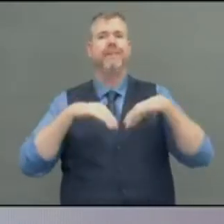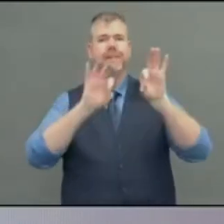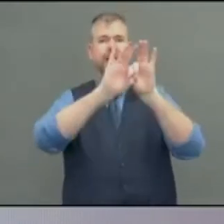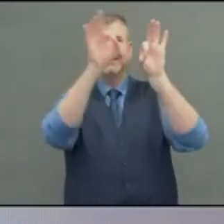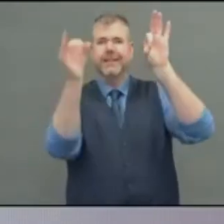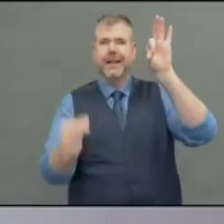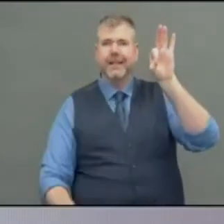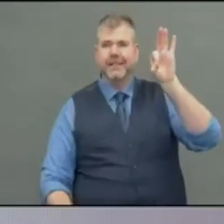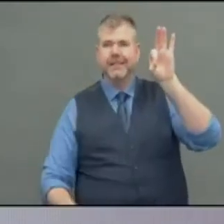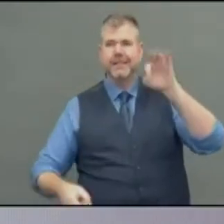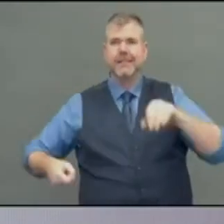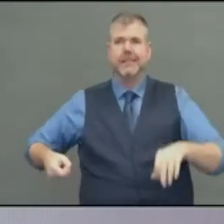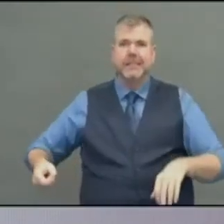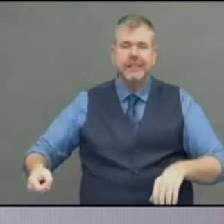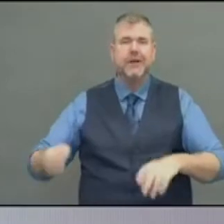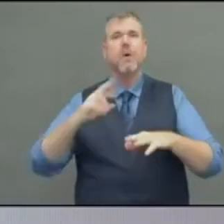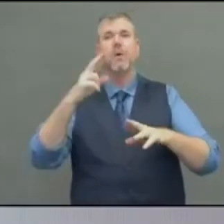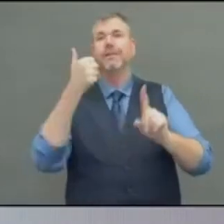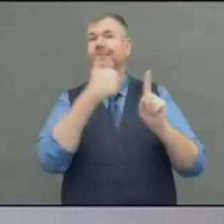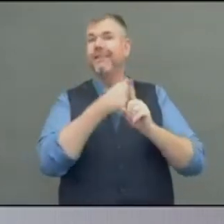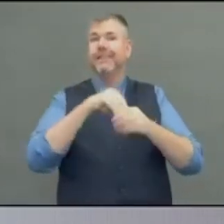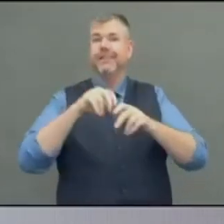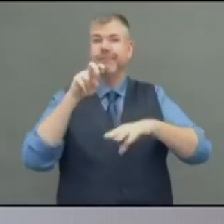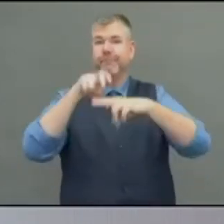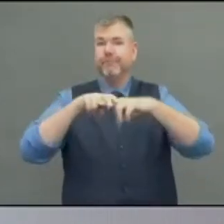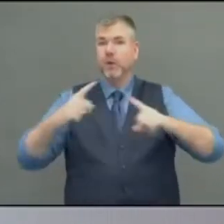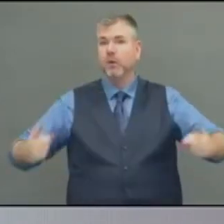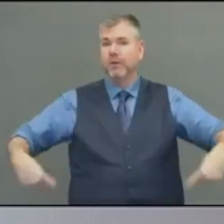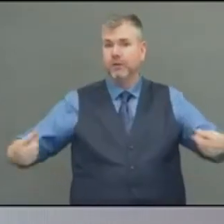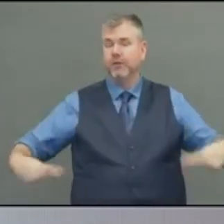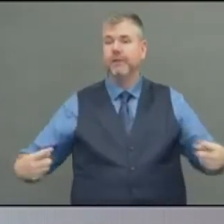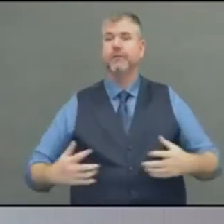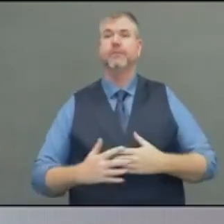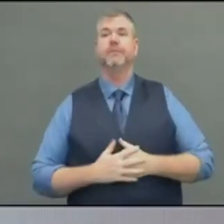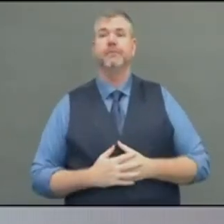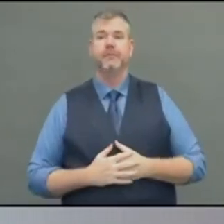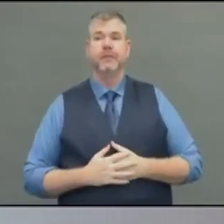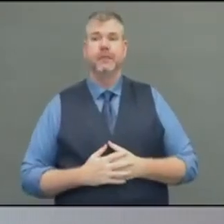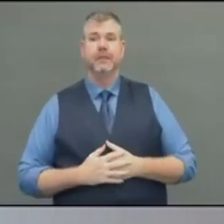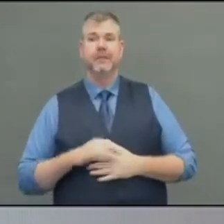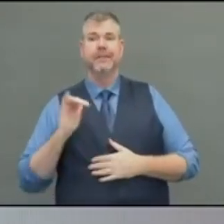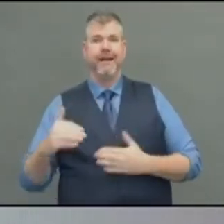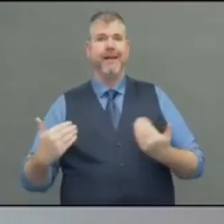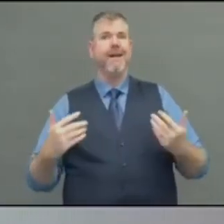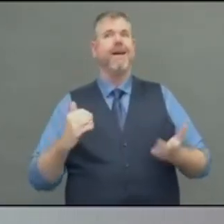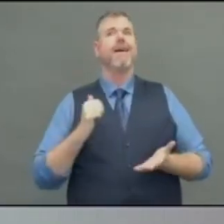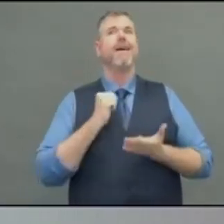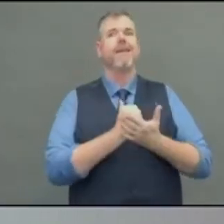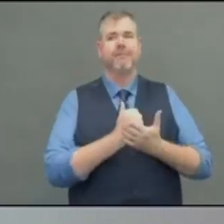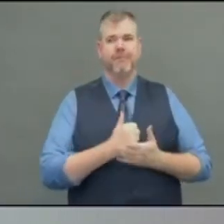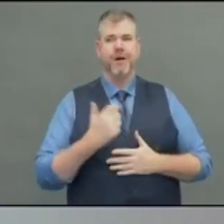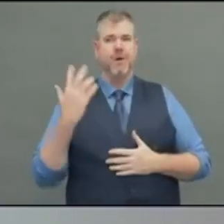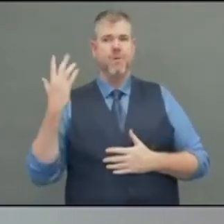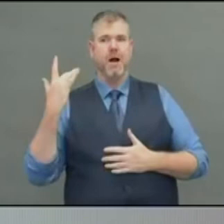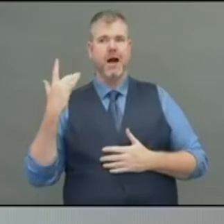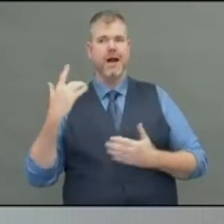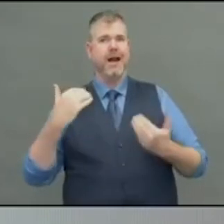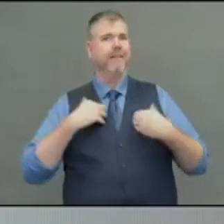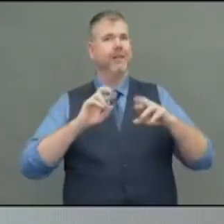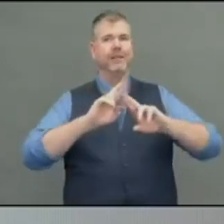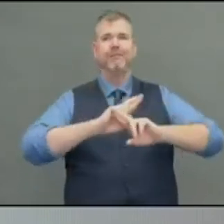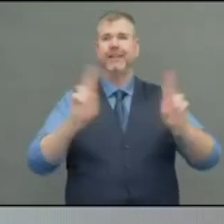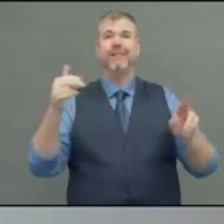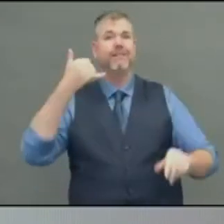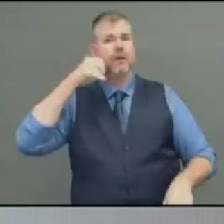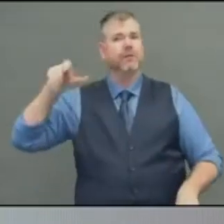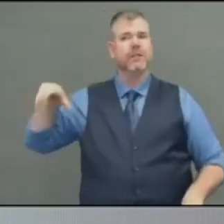So having a cordless phone will be convenient because you can keep the handset next to you at all times. You're not having to